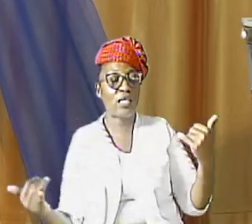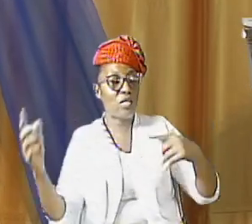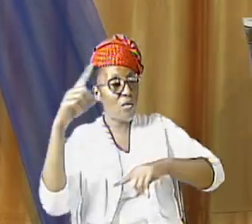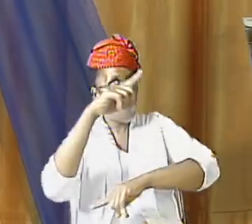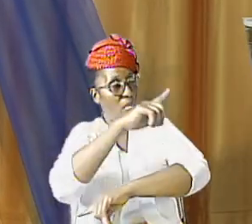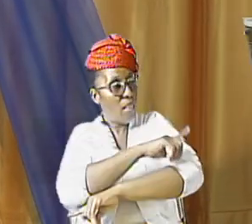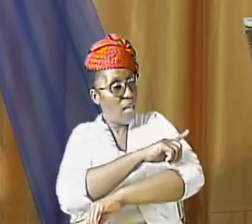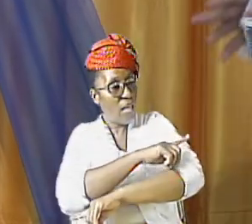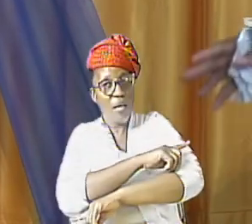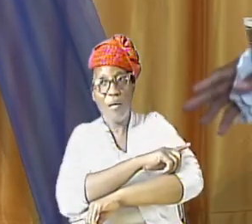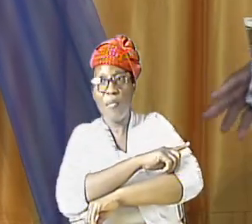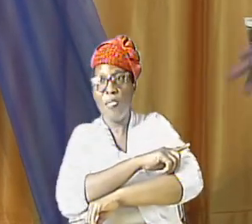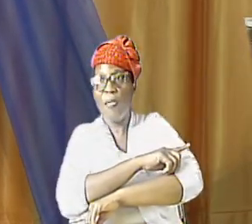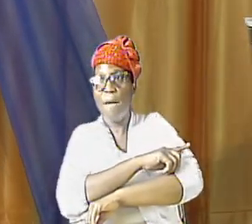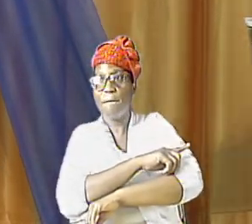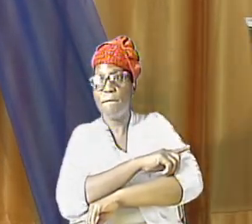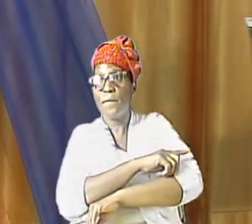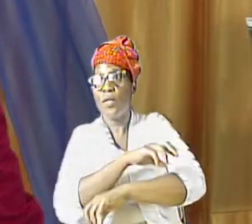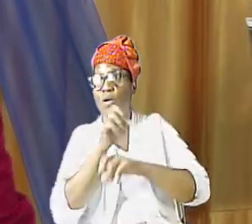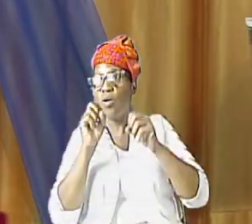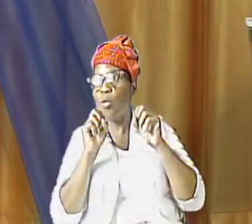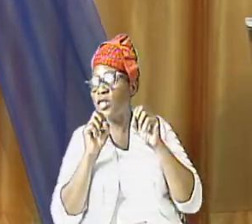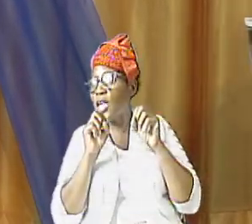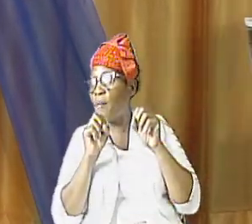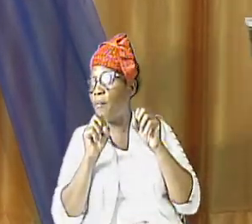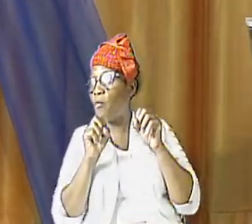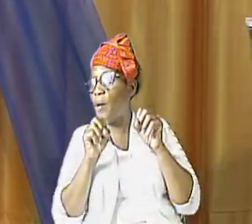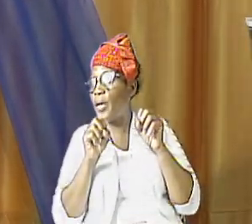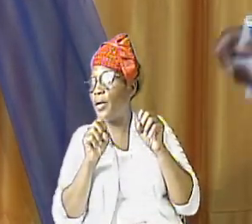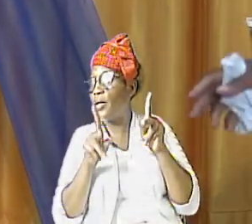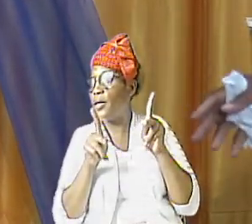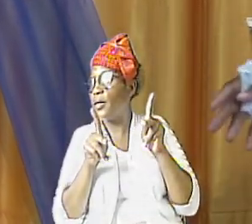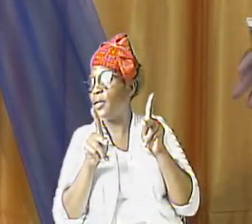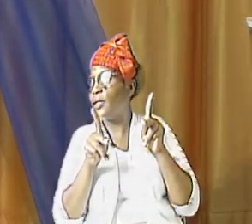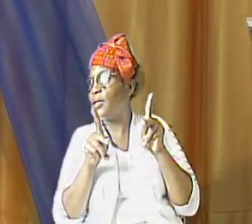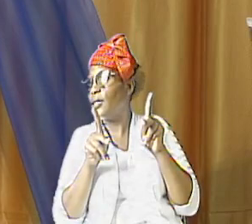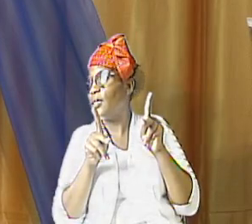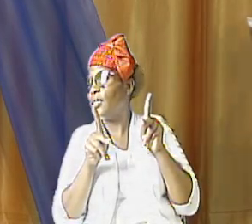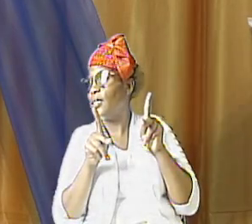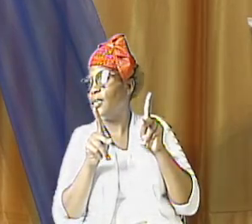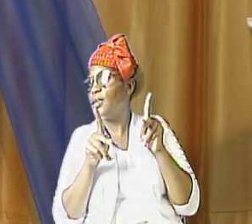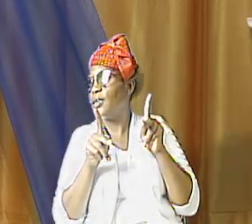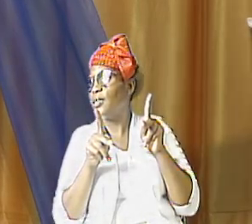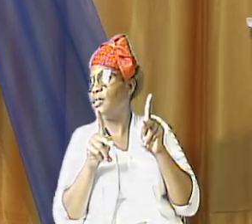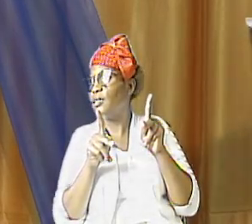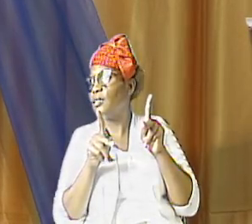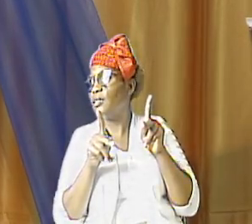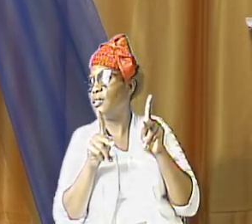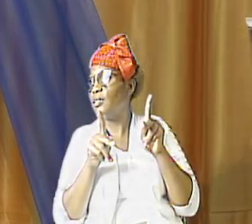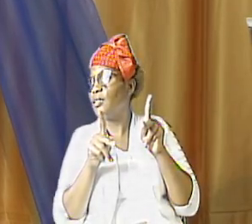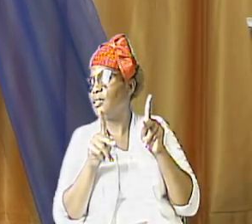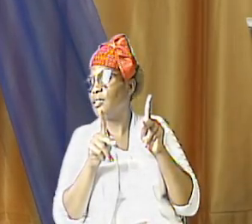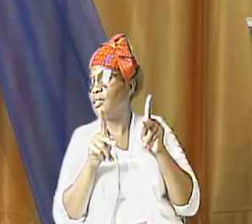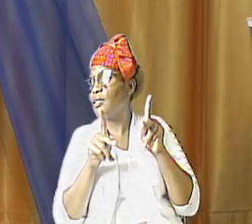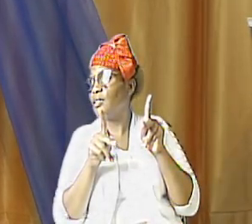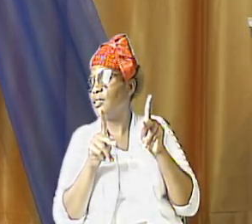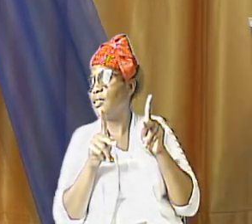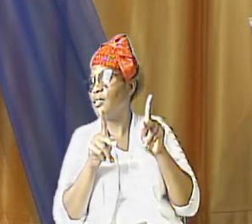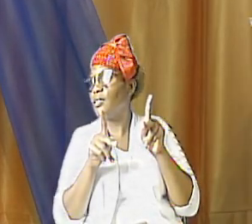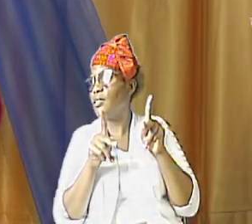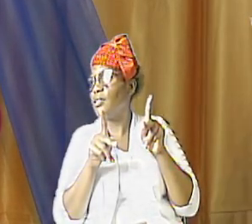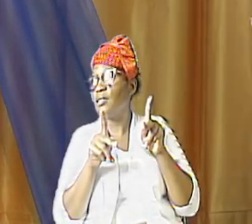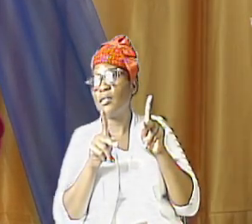It's such a privilege and a blessing to be in the house. My heart truly is